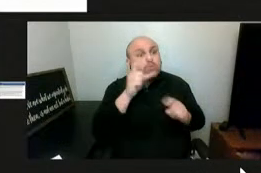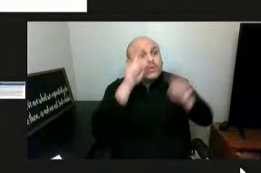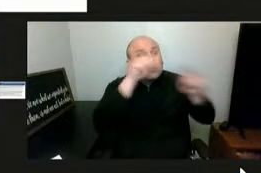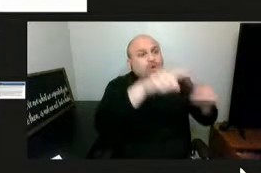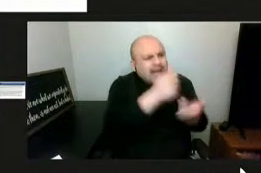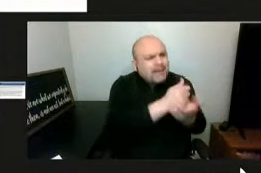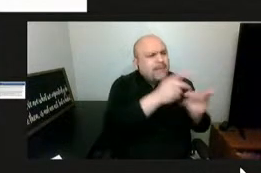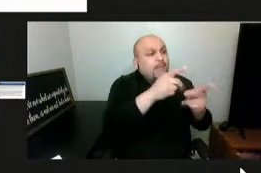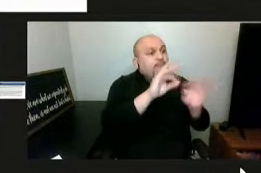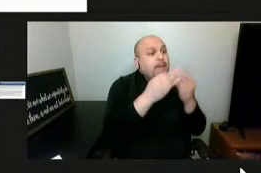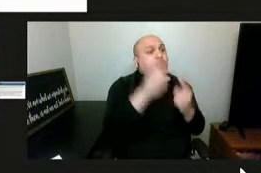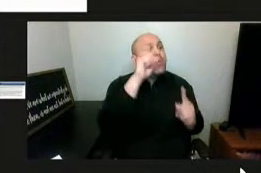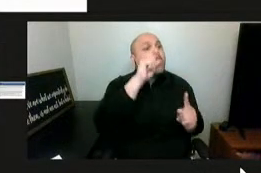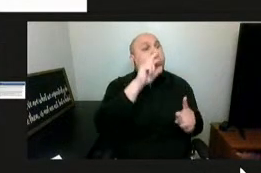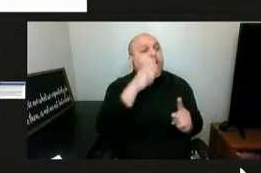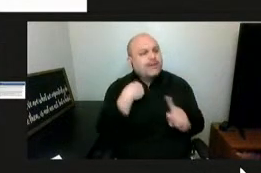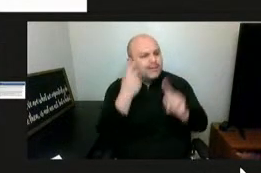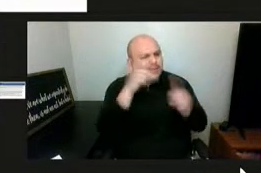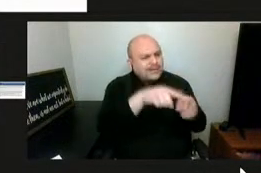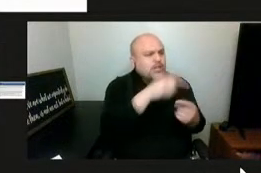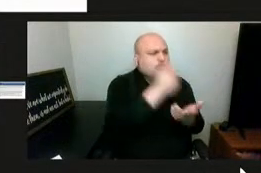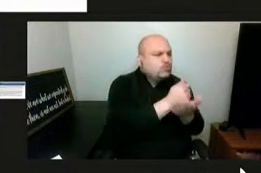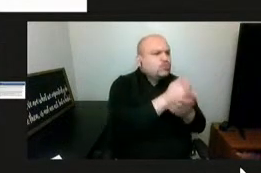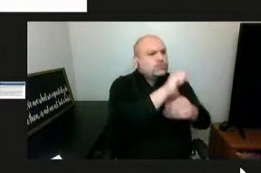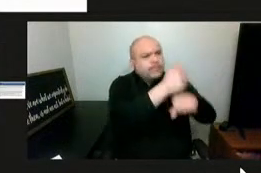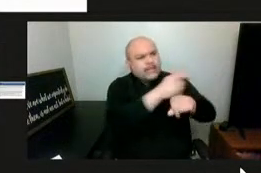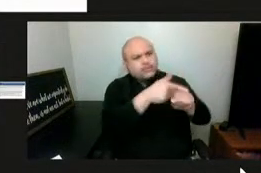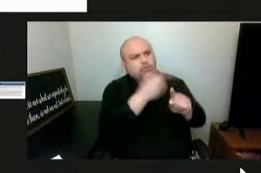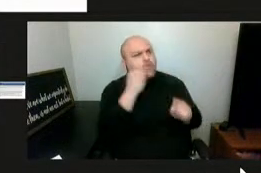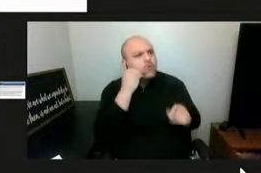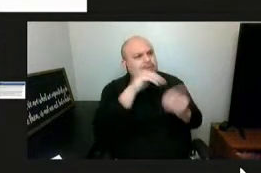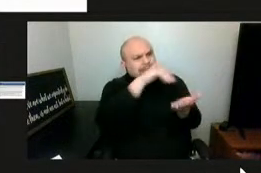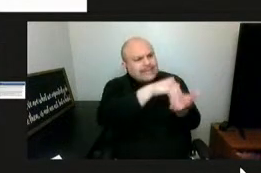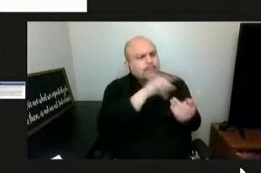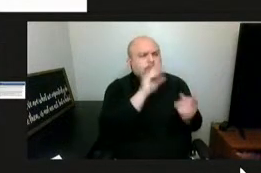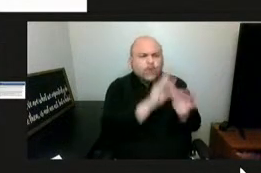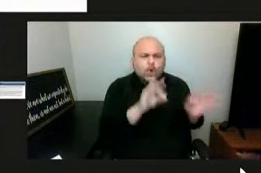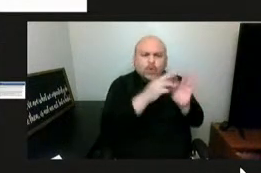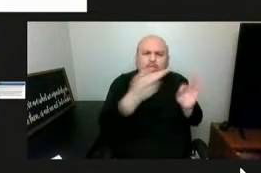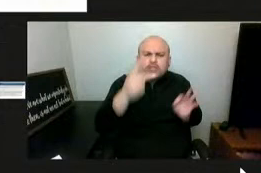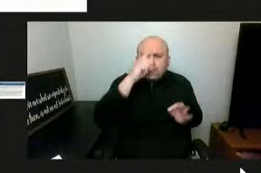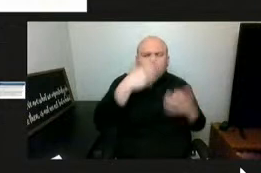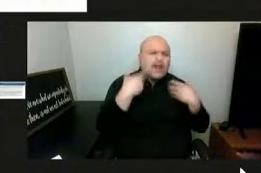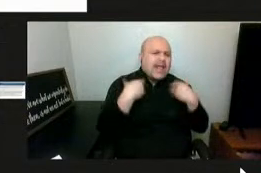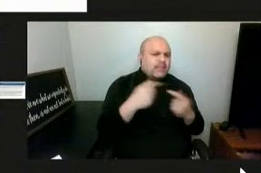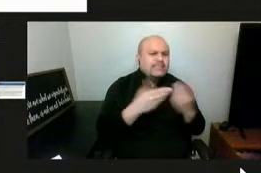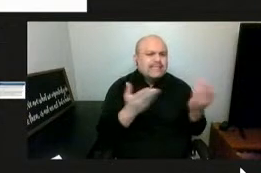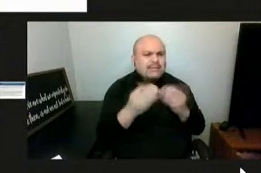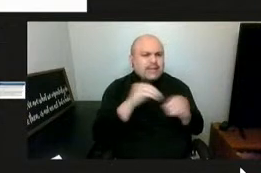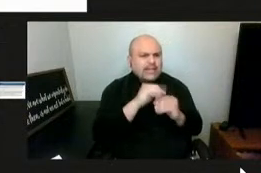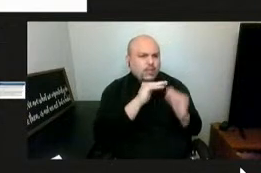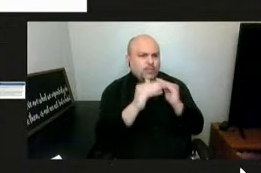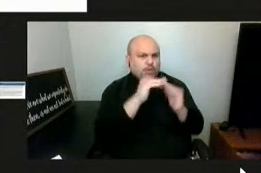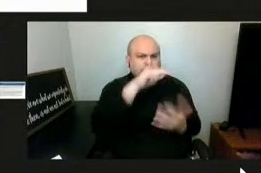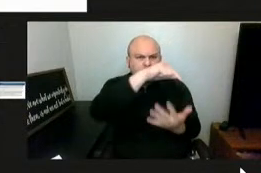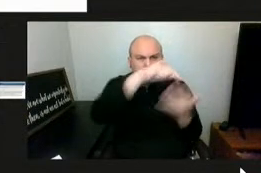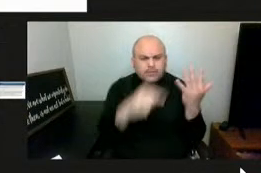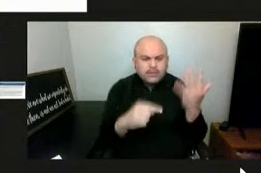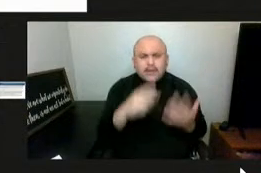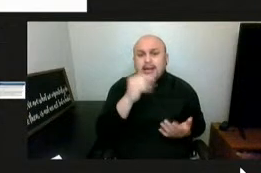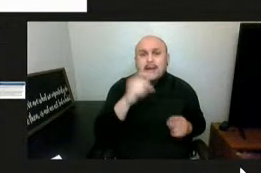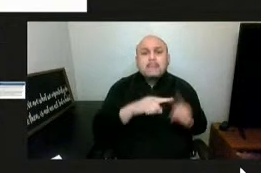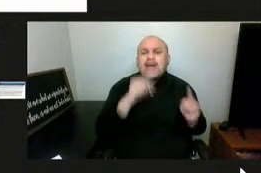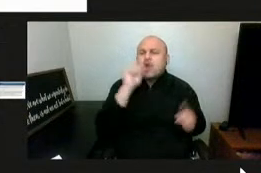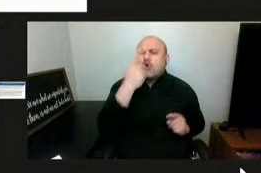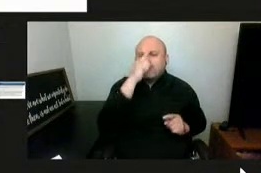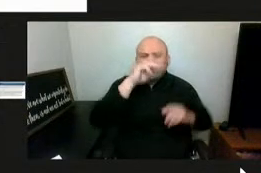are, and school-based health centers are a critical resource for health services in the community, but not only for children that